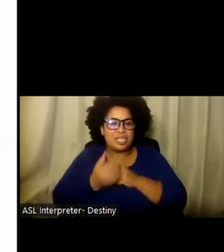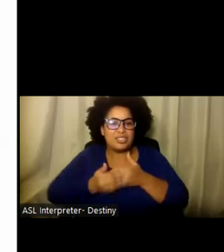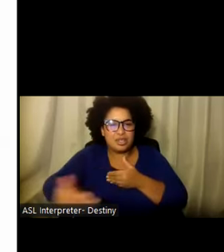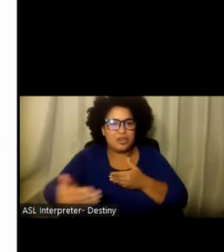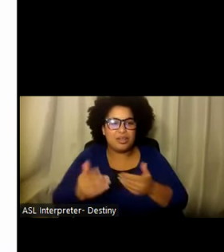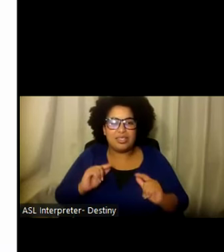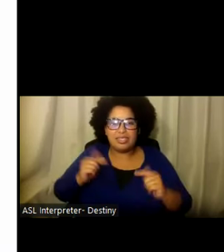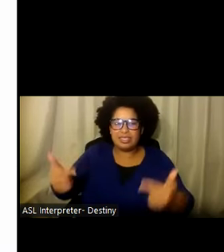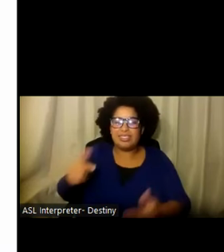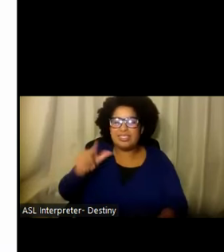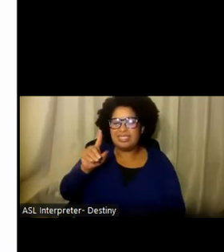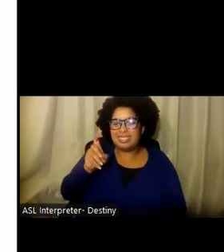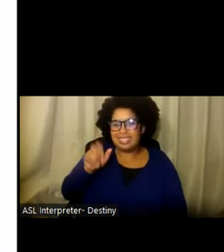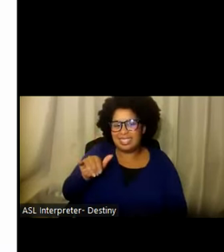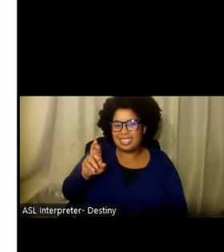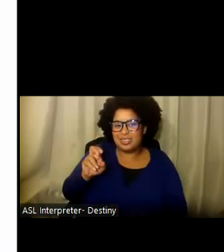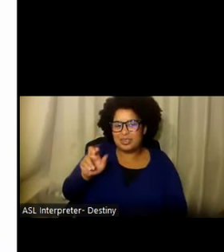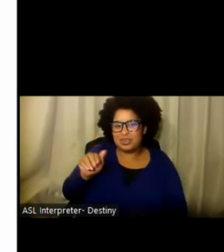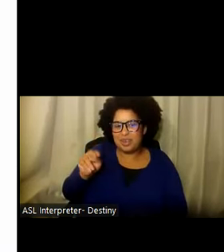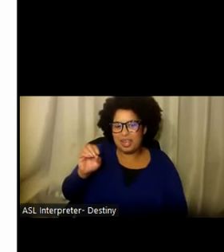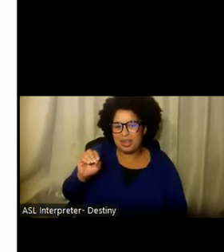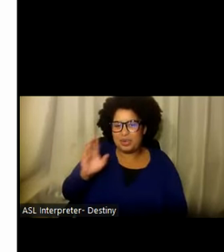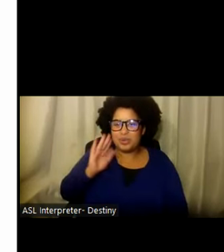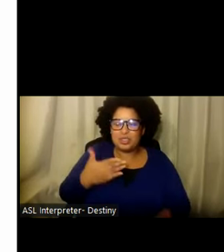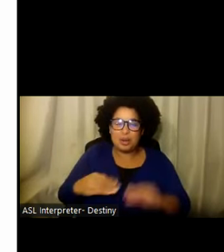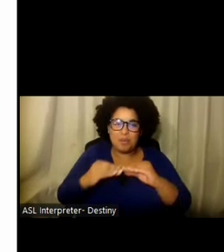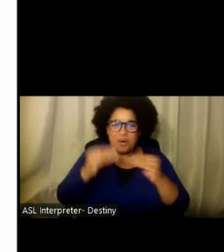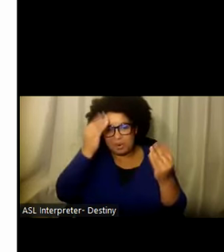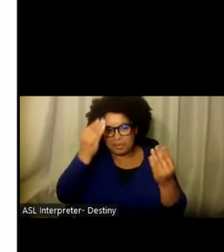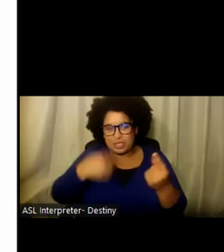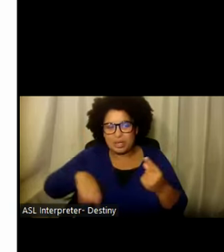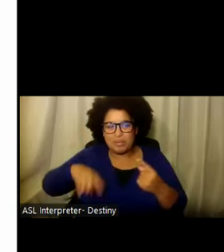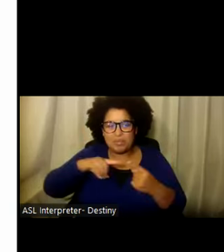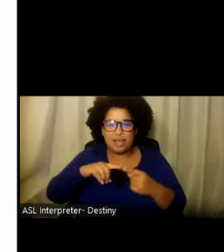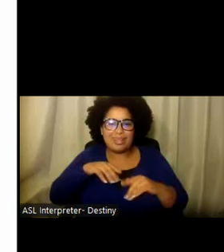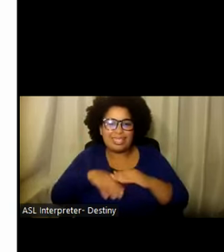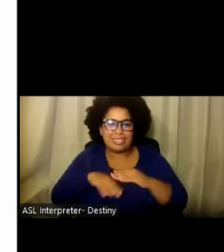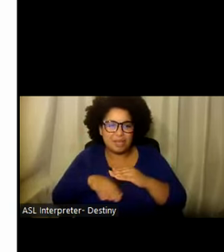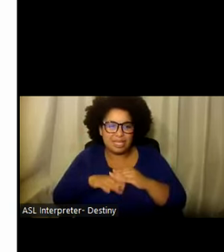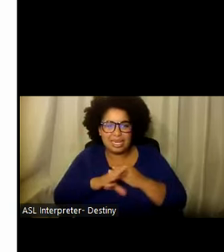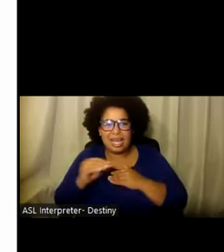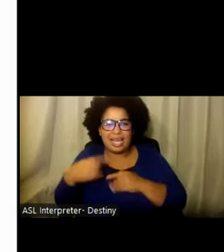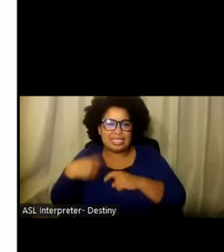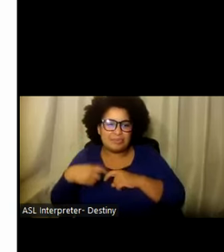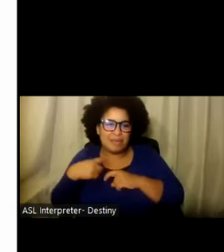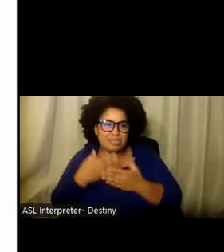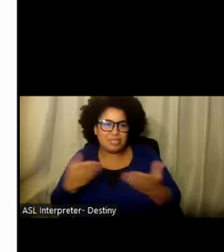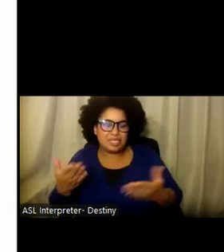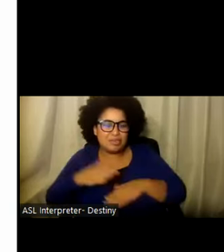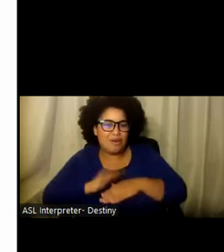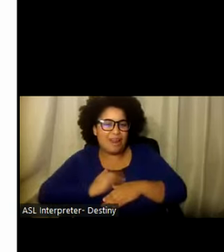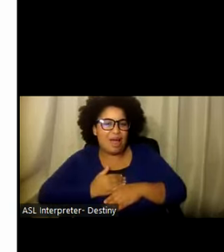to Lenny Ruano, who will be sharing with you even more information about accessibility and Spanish materials on our